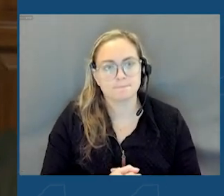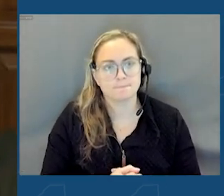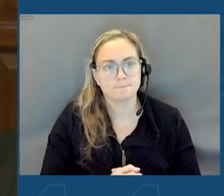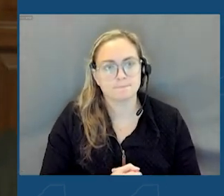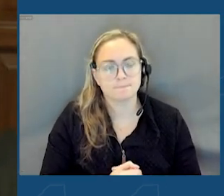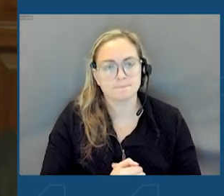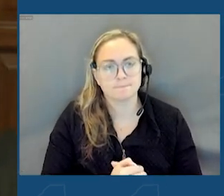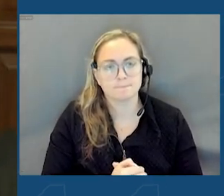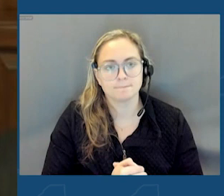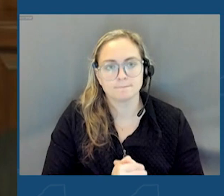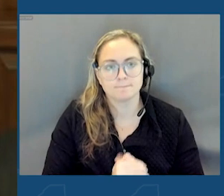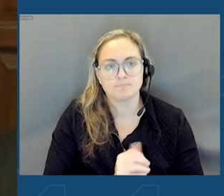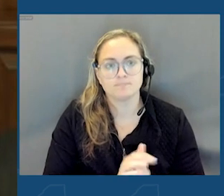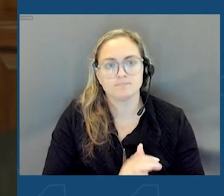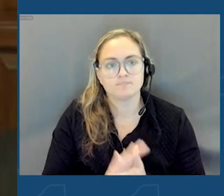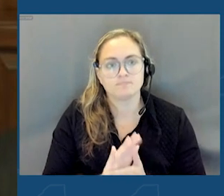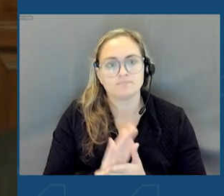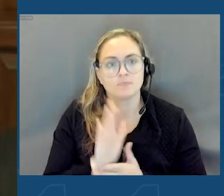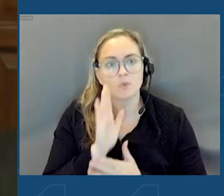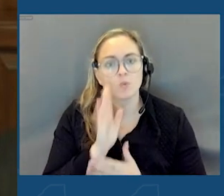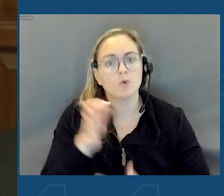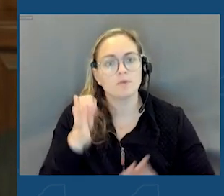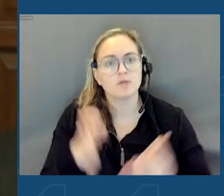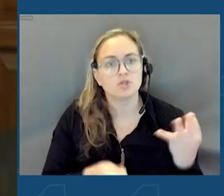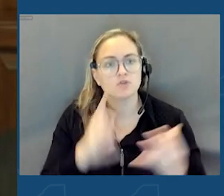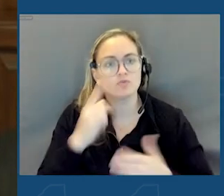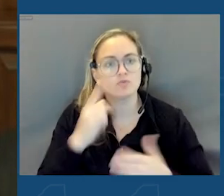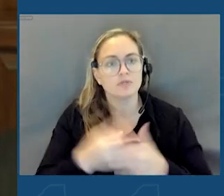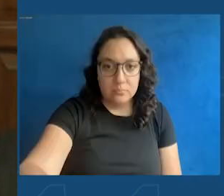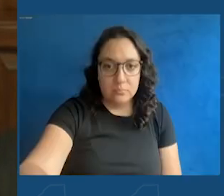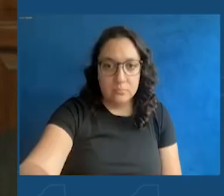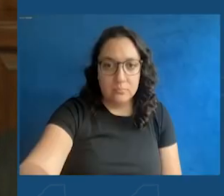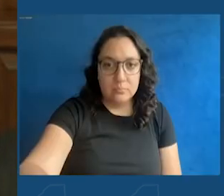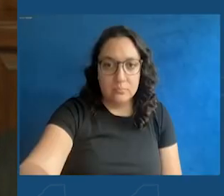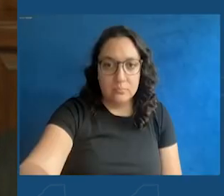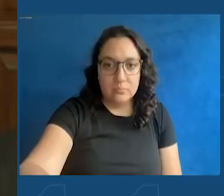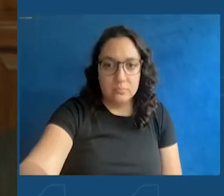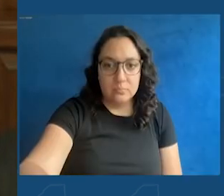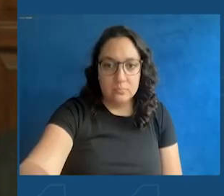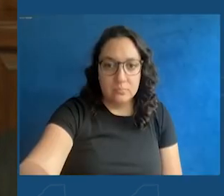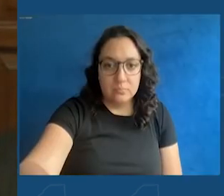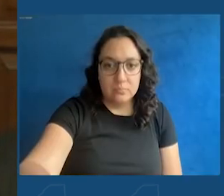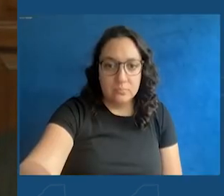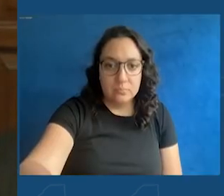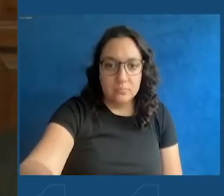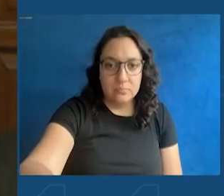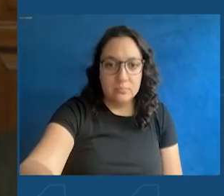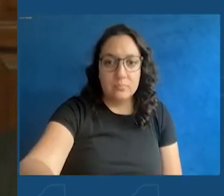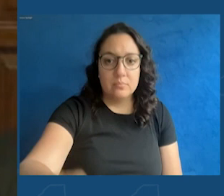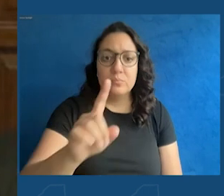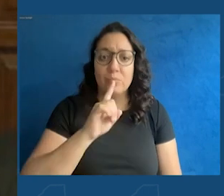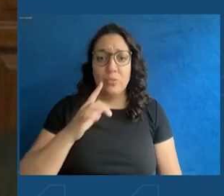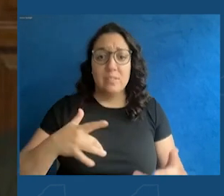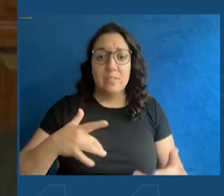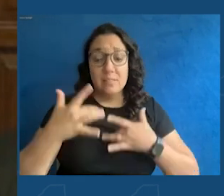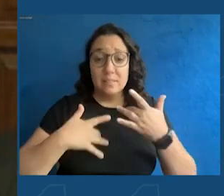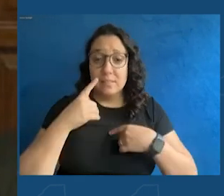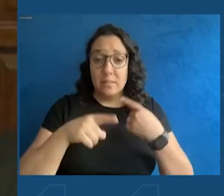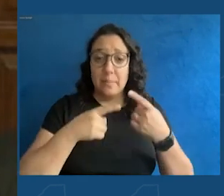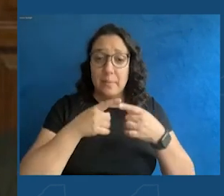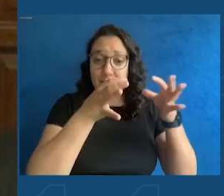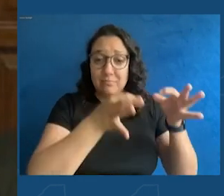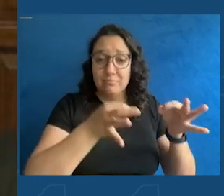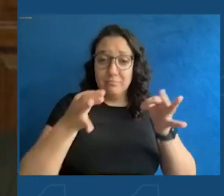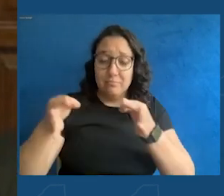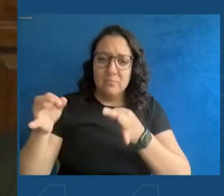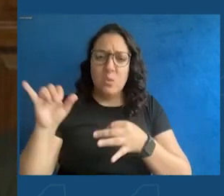forward. And I'm really very excited about seeing the decisions that are rendered, but also seeing your place in history, all of